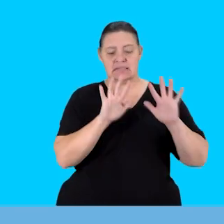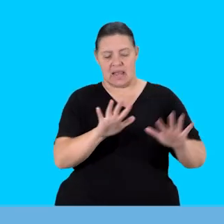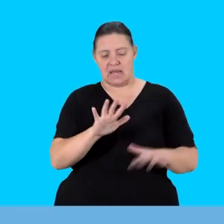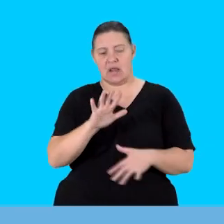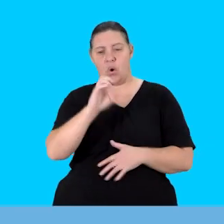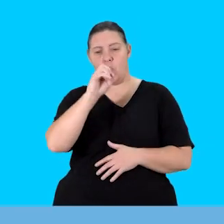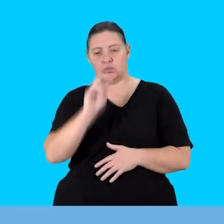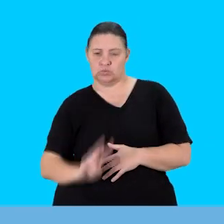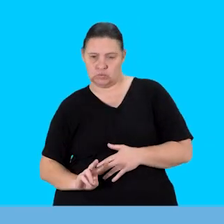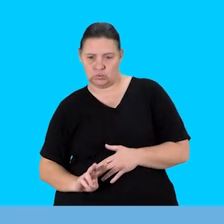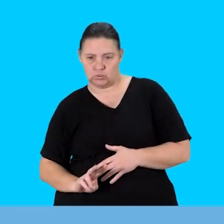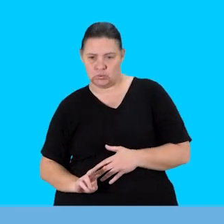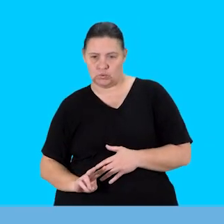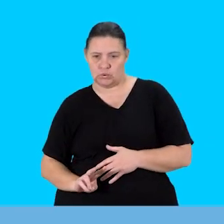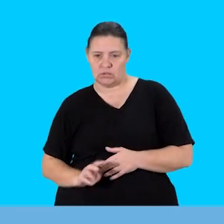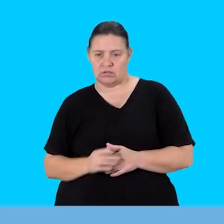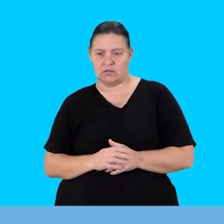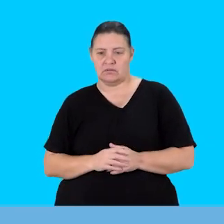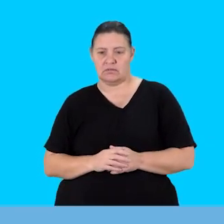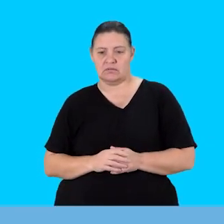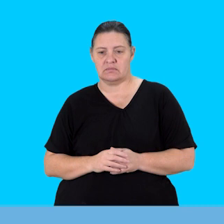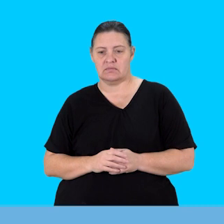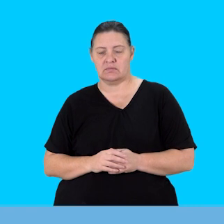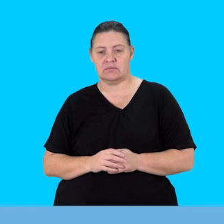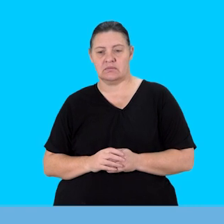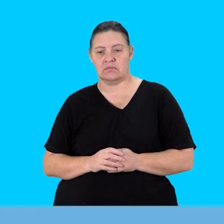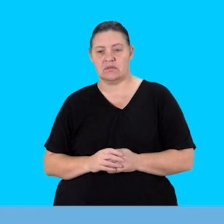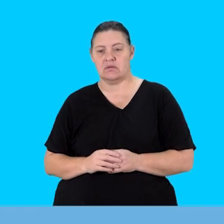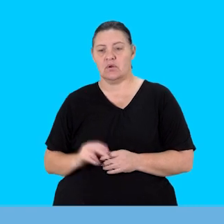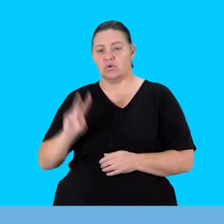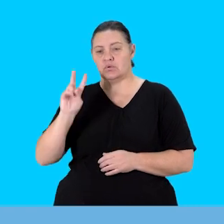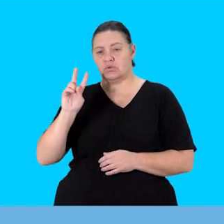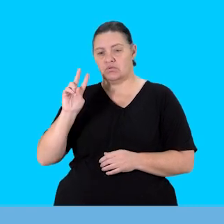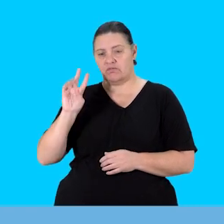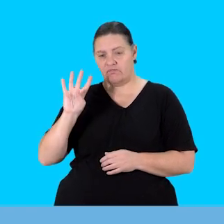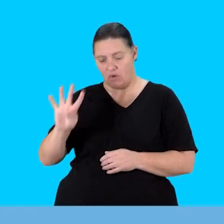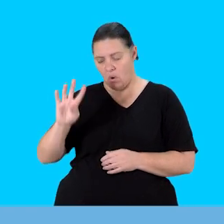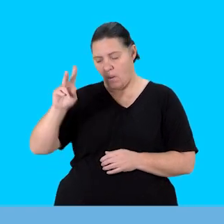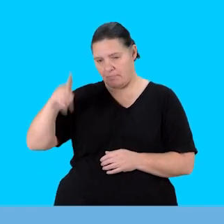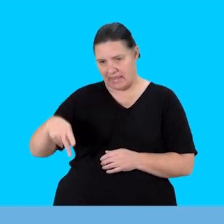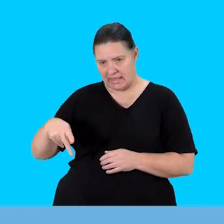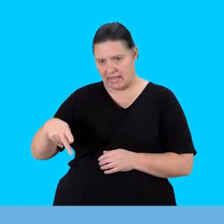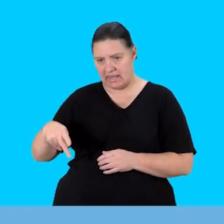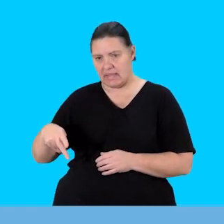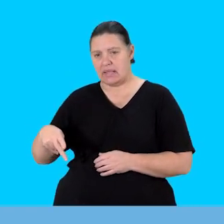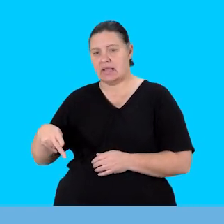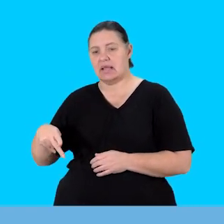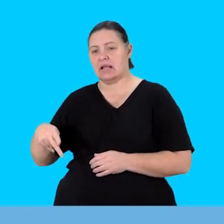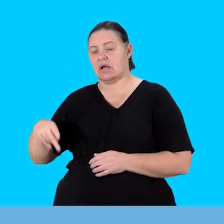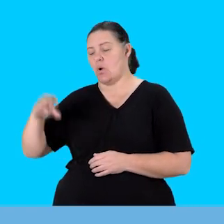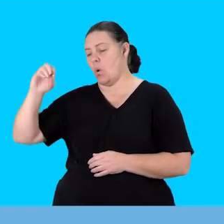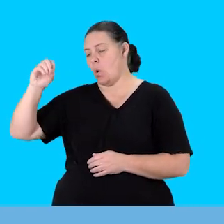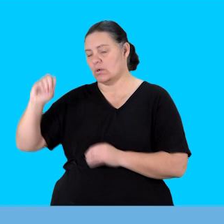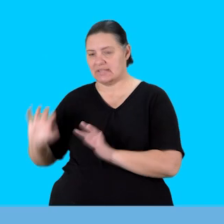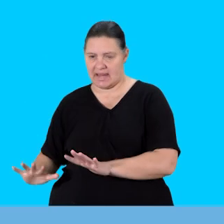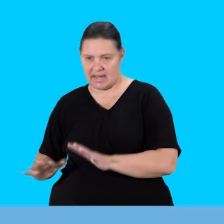10 oxygen, and then on the right-hand side, which is the products, 2 times 2, I have 4P, 2 times 5,